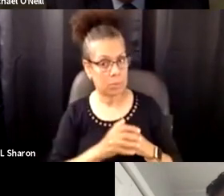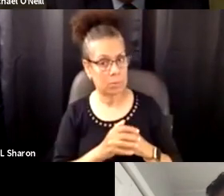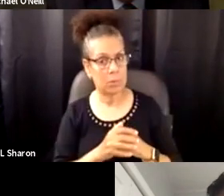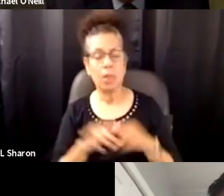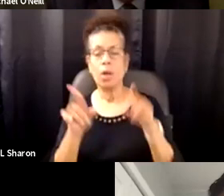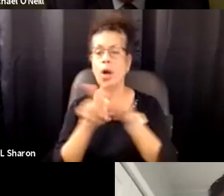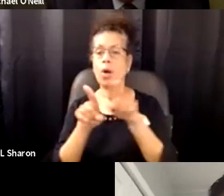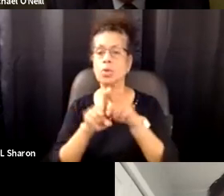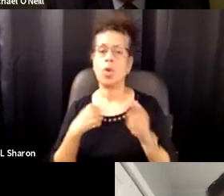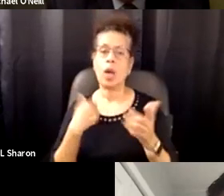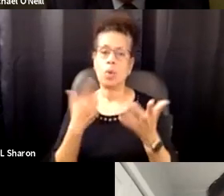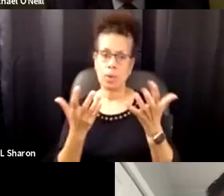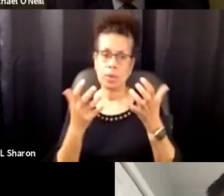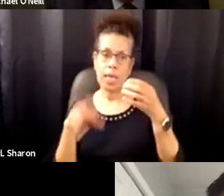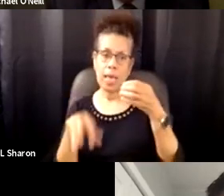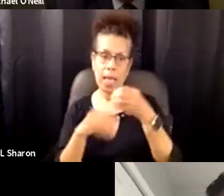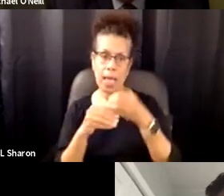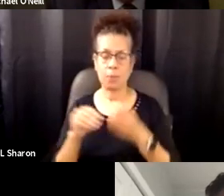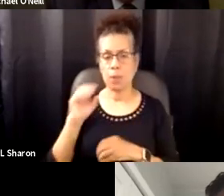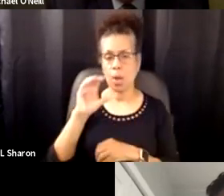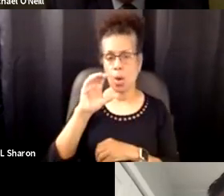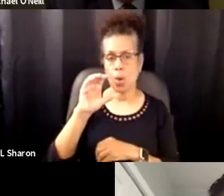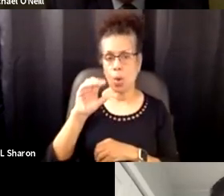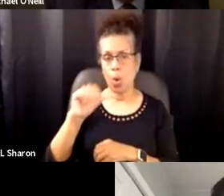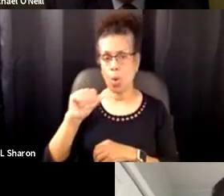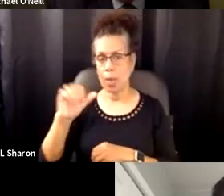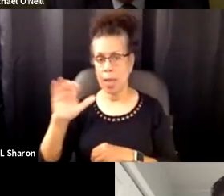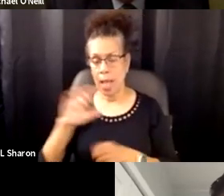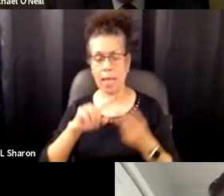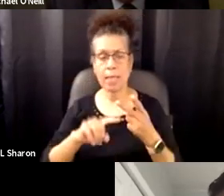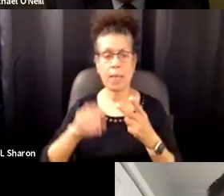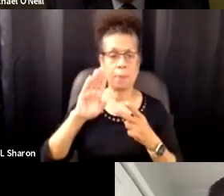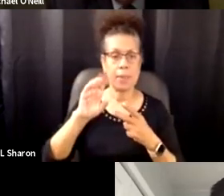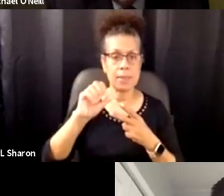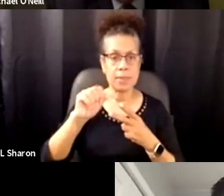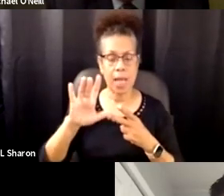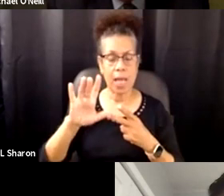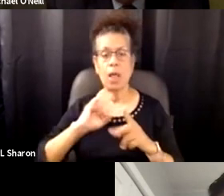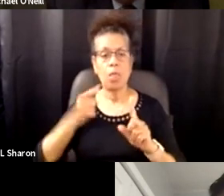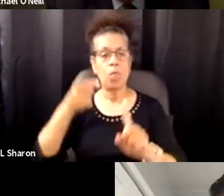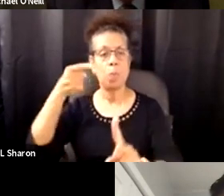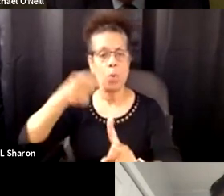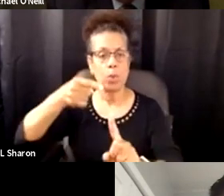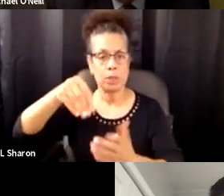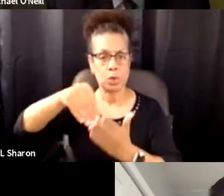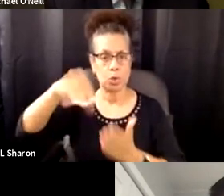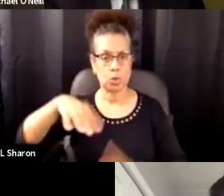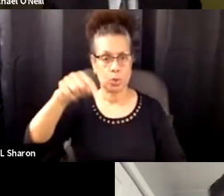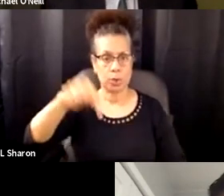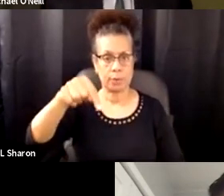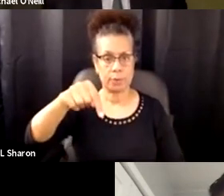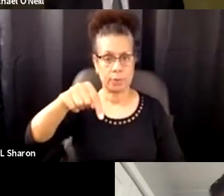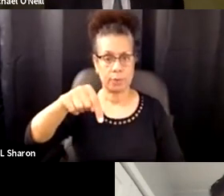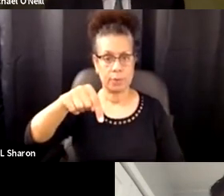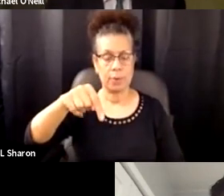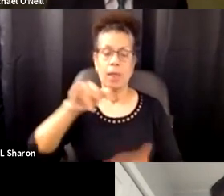that you know above and beyond ko kak and bisac we do have the end users in mind that we frequently engage with as well and that's uh that's also a